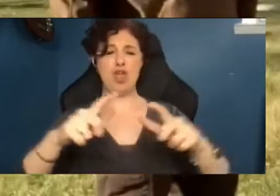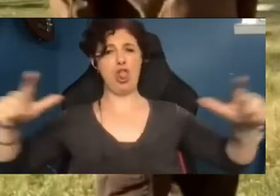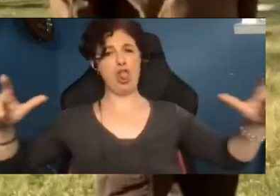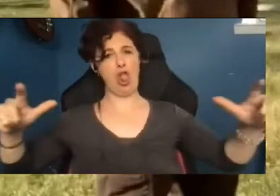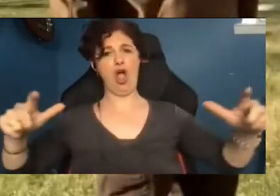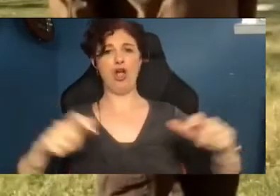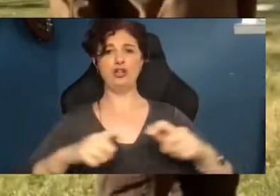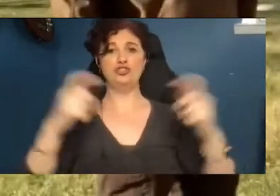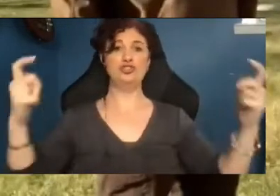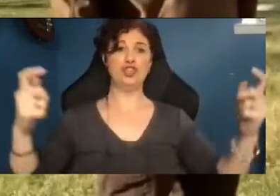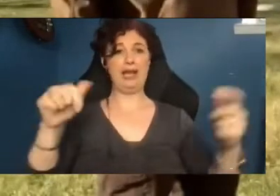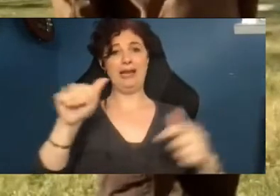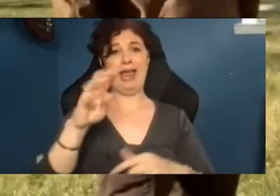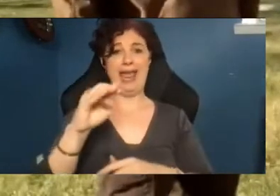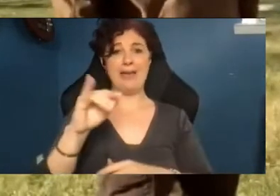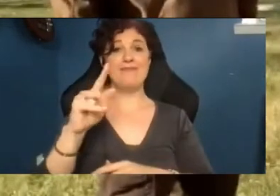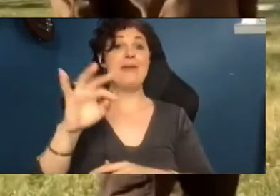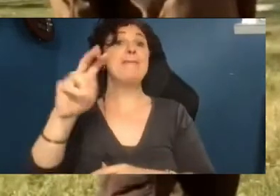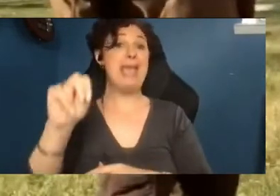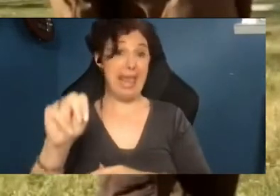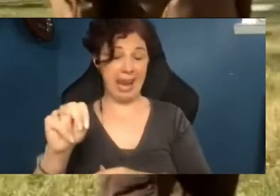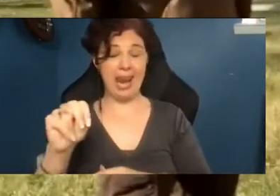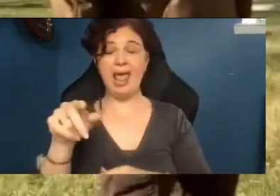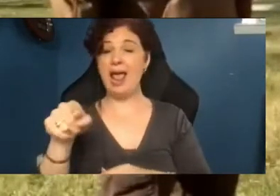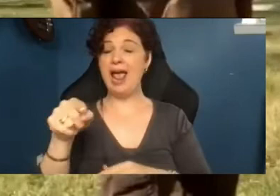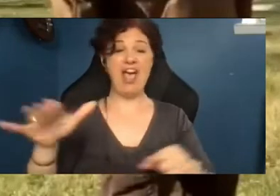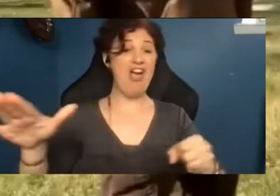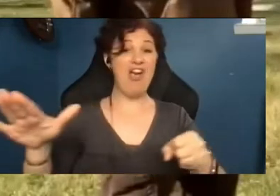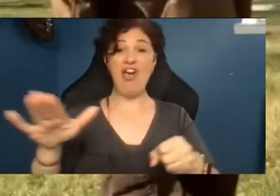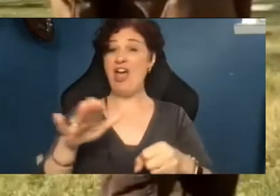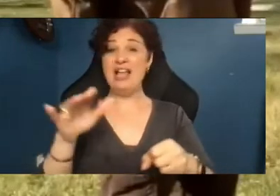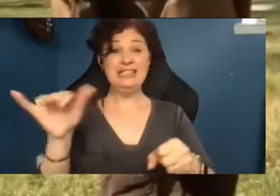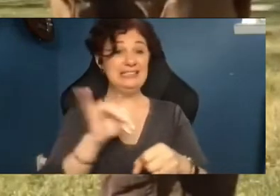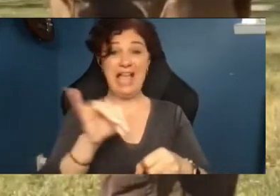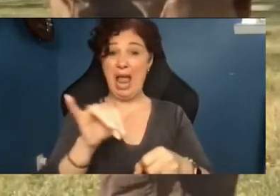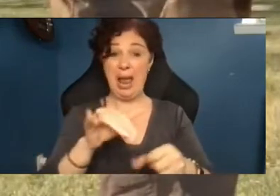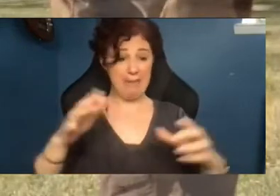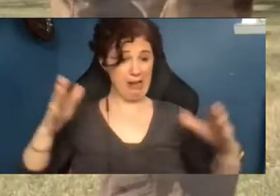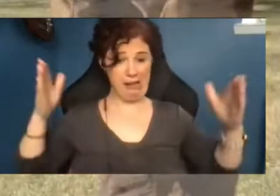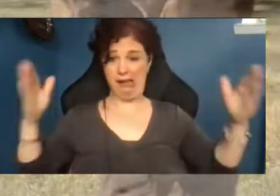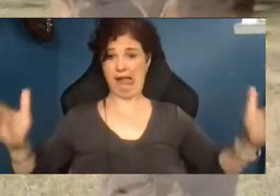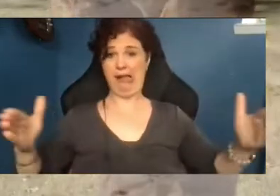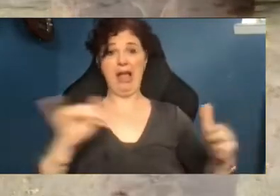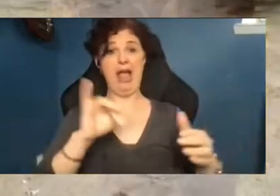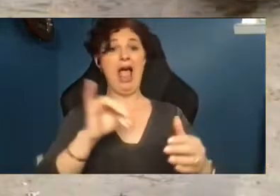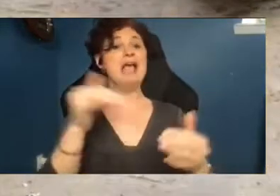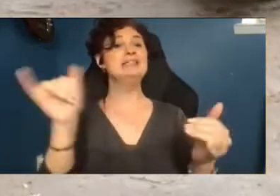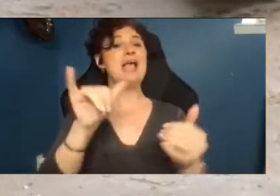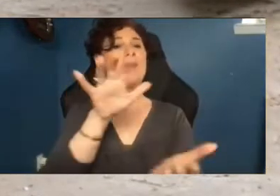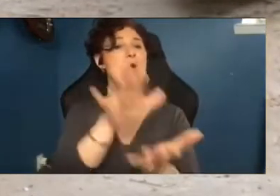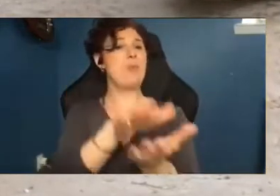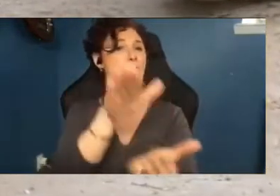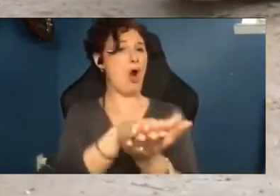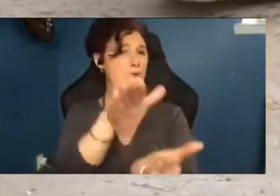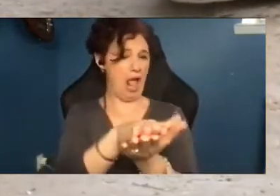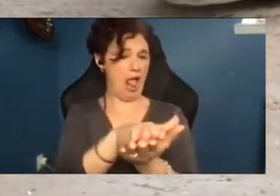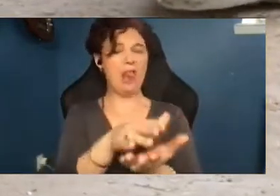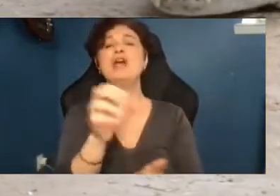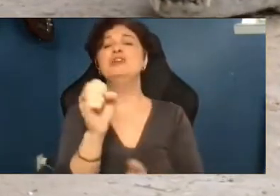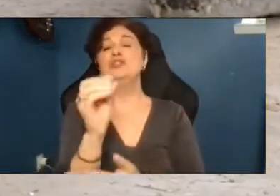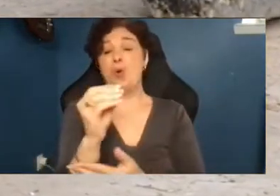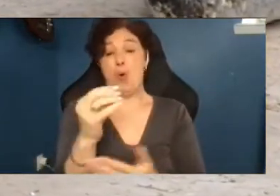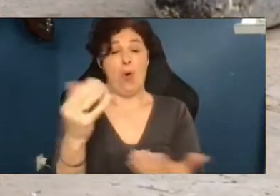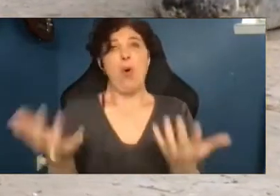giant amphibian. And so this giant amphibian filled the same ecological niche as modern crocodiles. So to